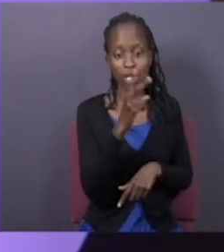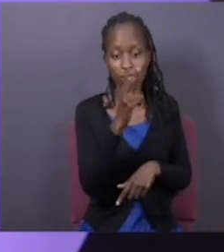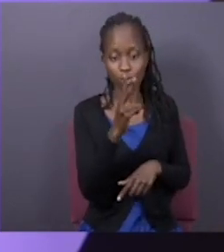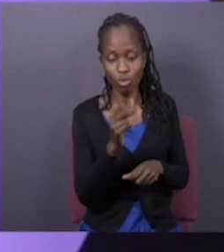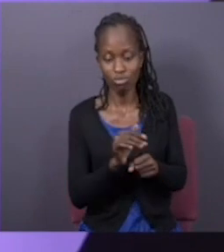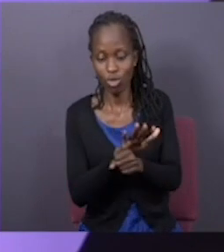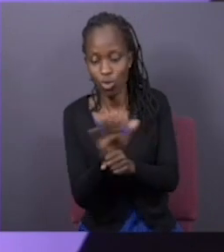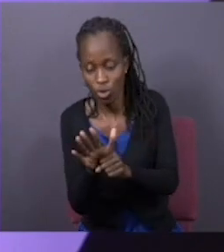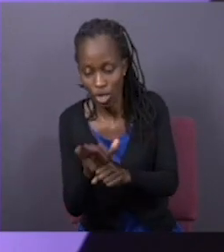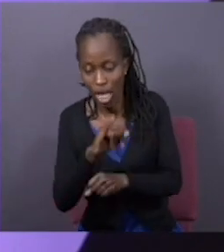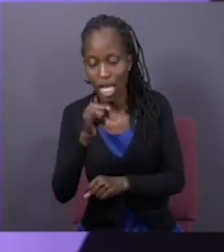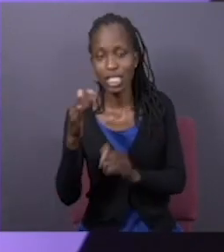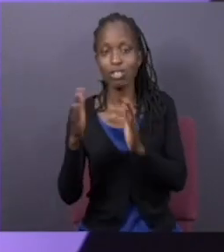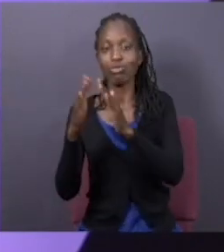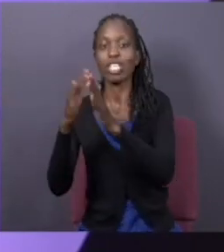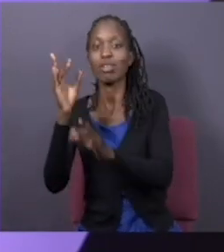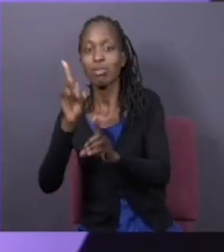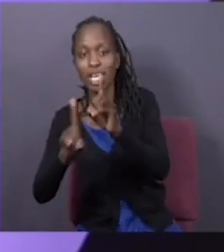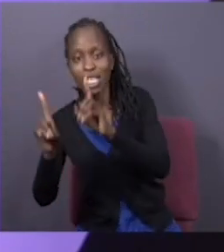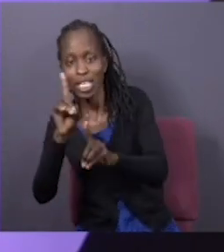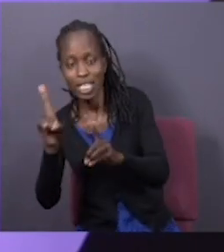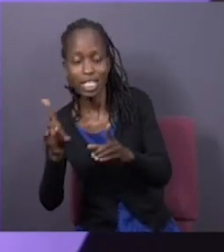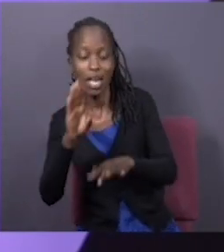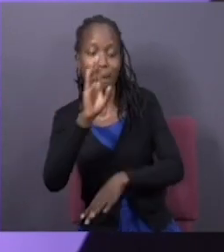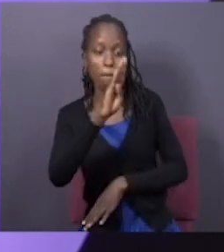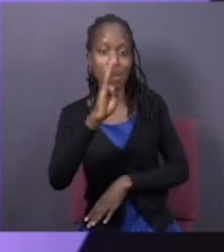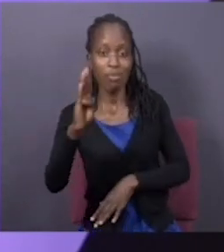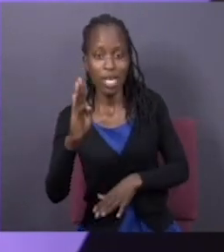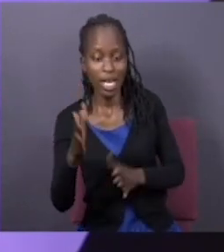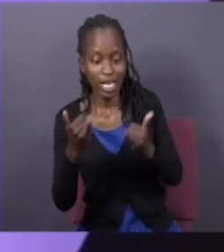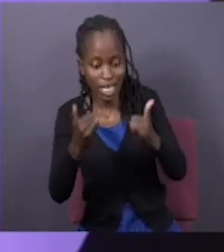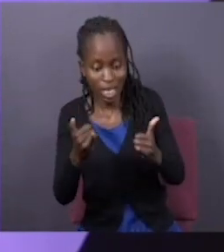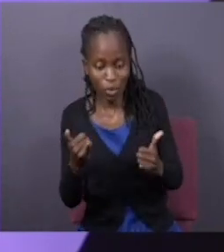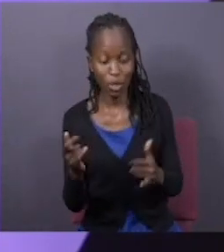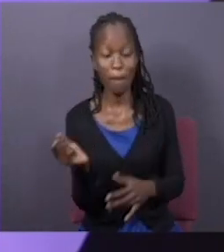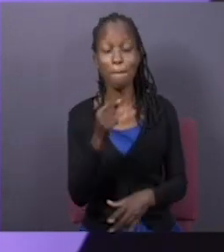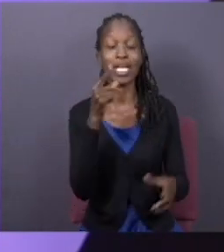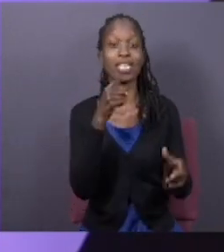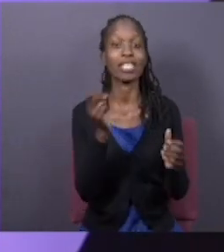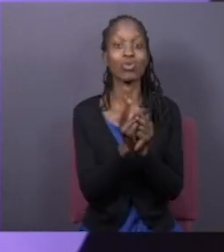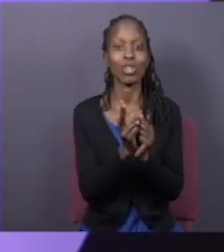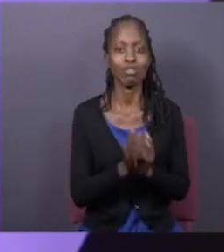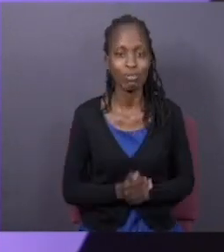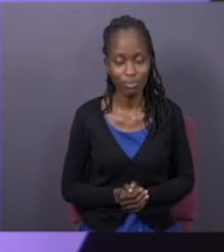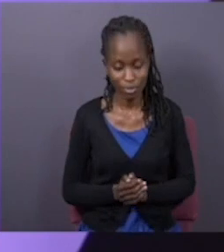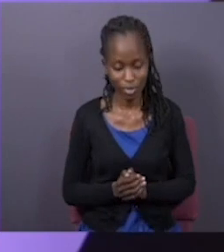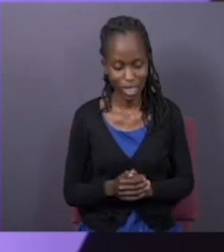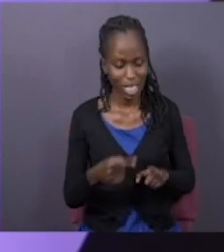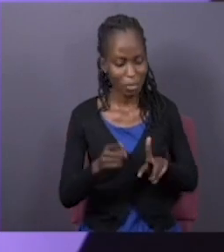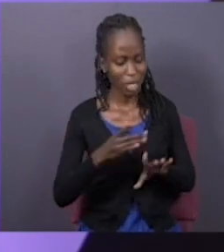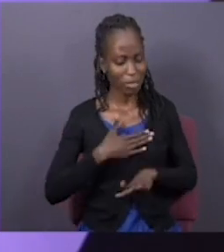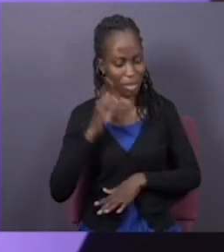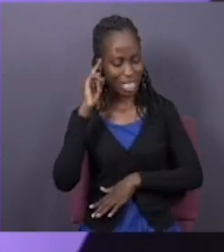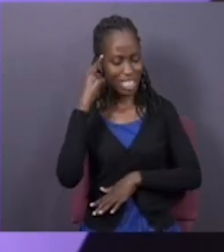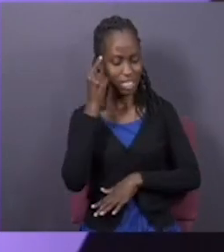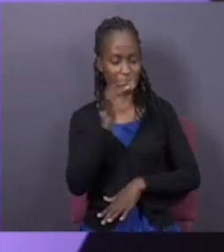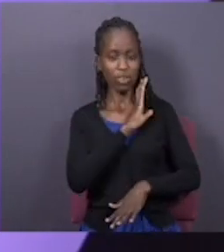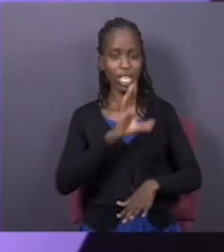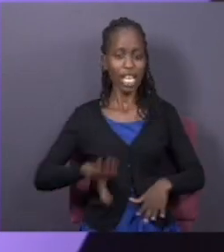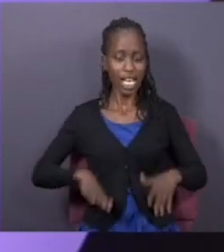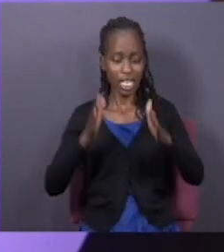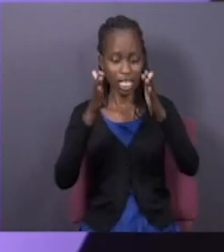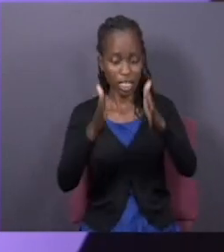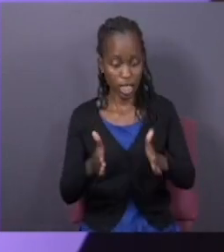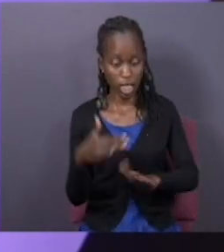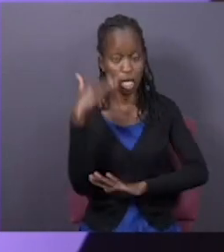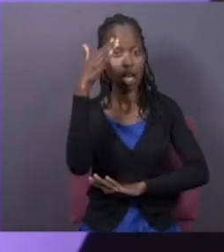Corona, Jerusalem, yes, BBI, yes, and now we're in December. but I think for the Christian, amen,